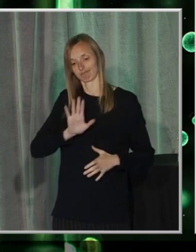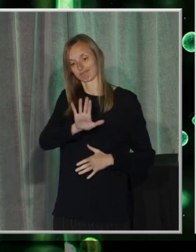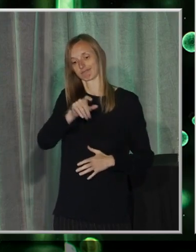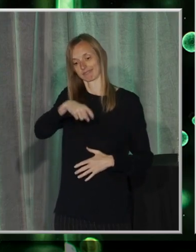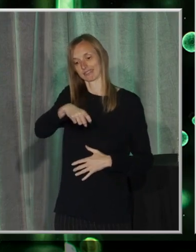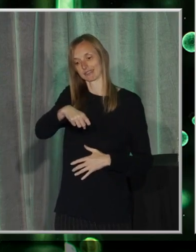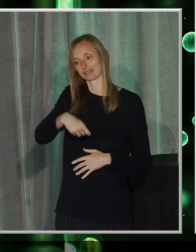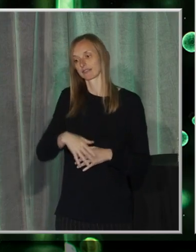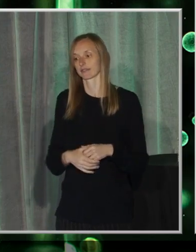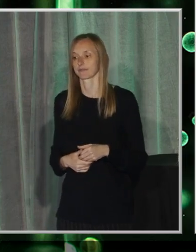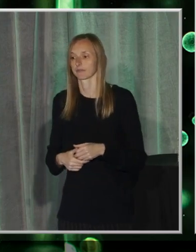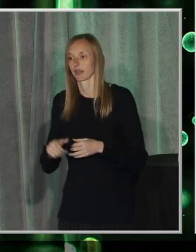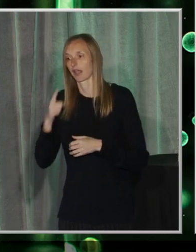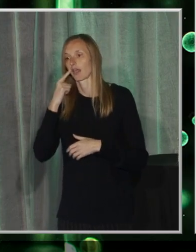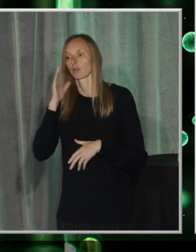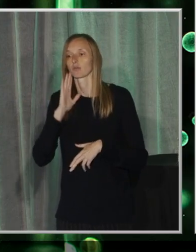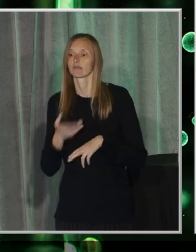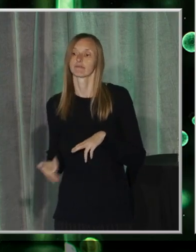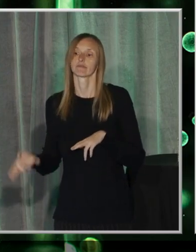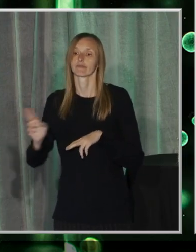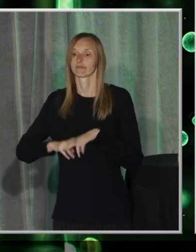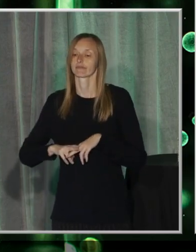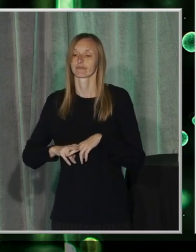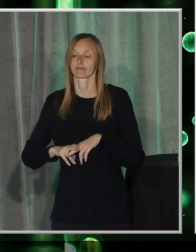I think this will increase